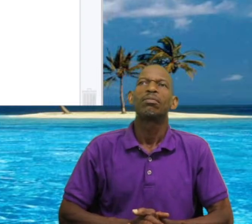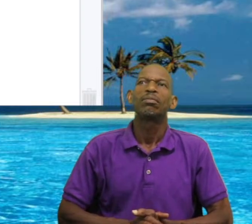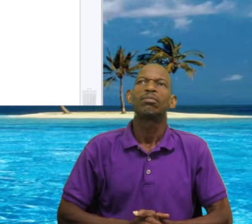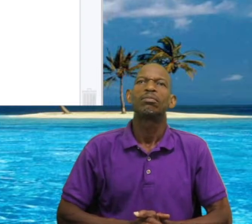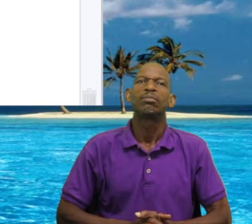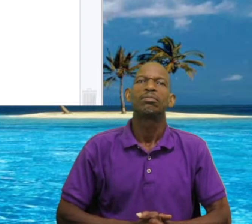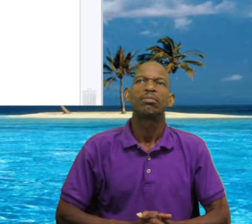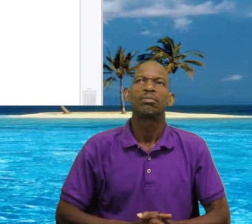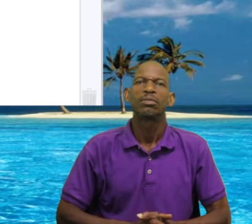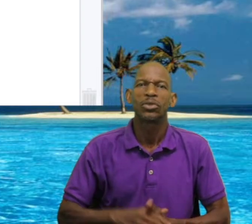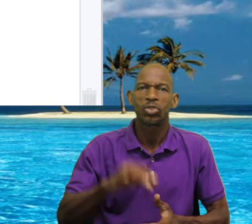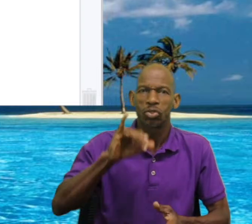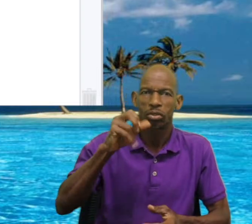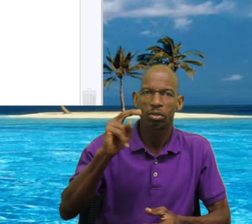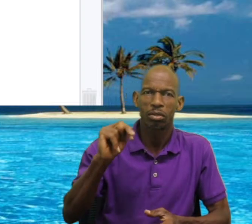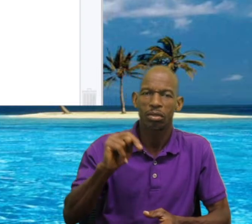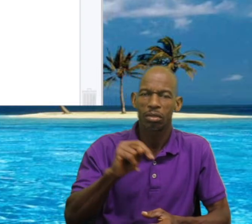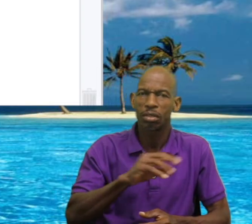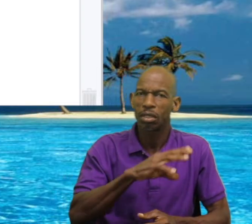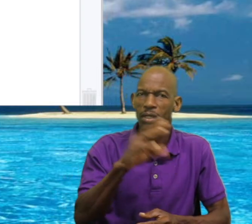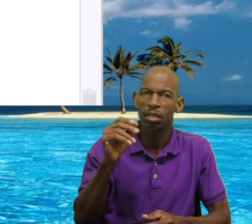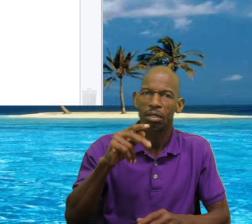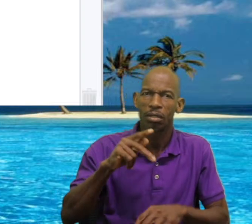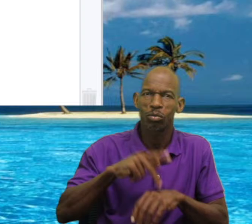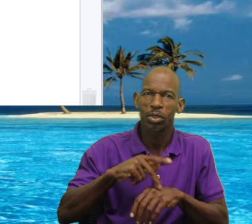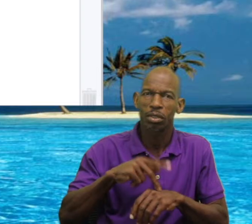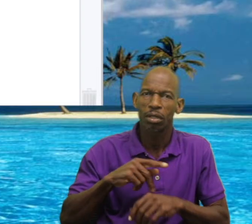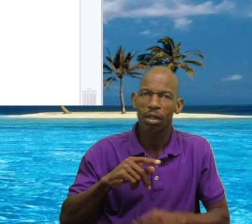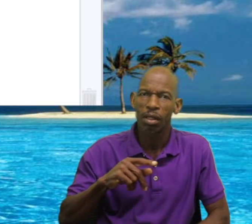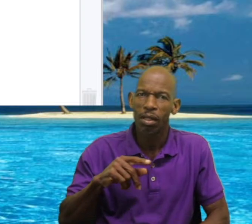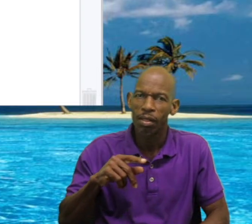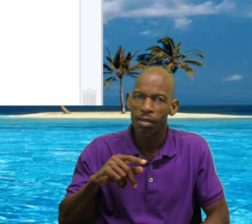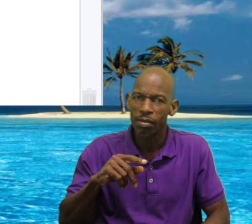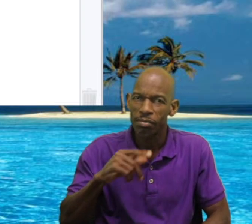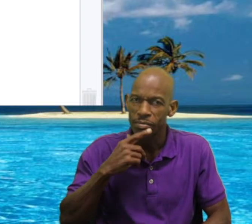John and Peter